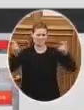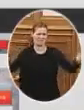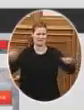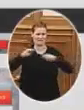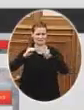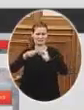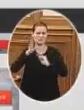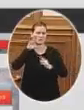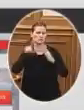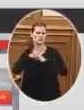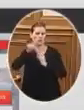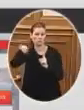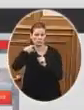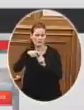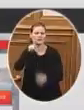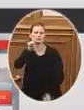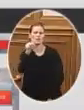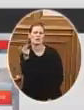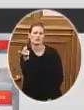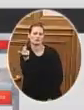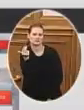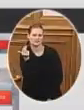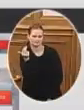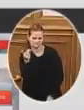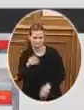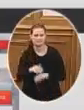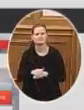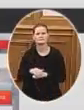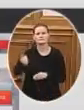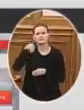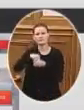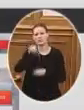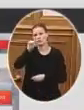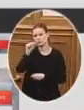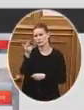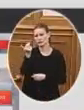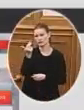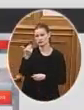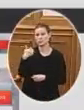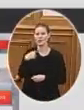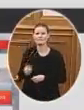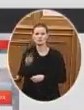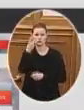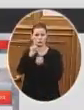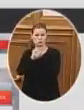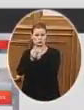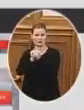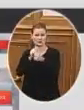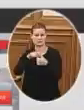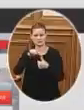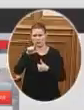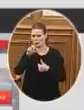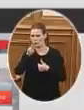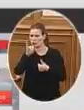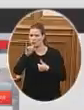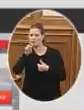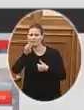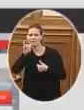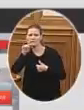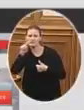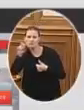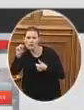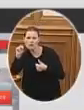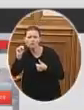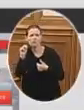in 2013. And in 2013 are 2 series of races, the Louis Vuitton Challenger Series, and